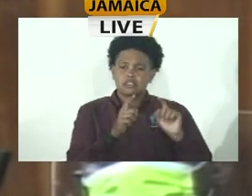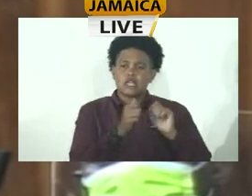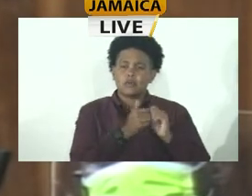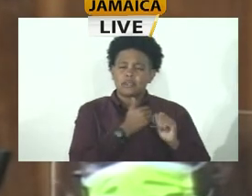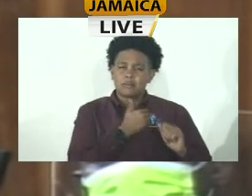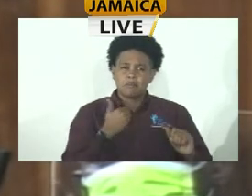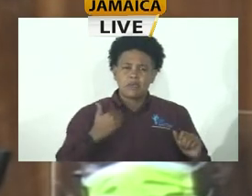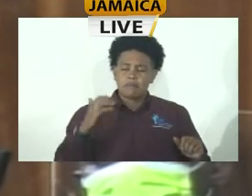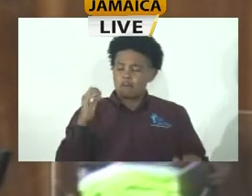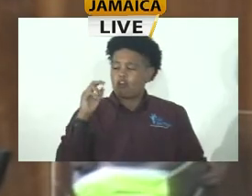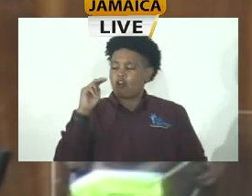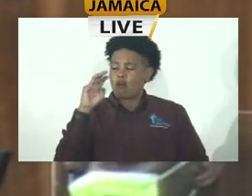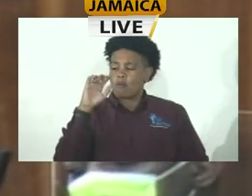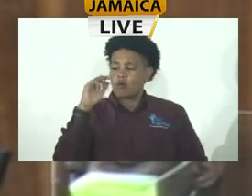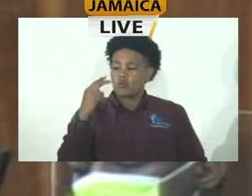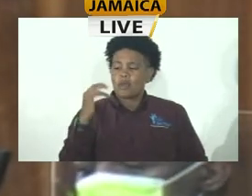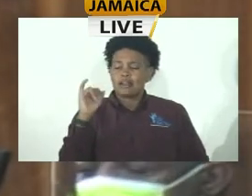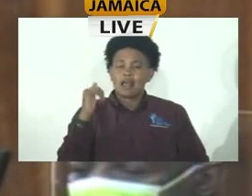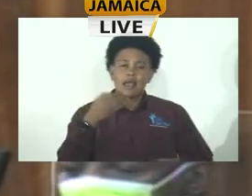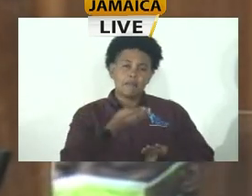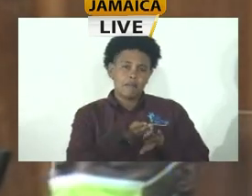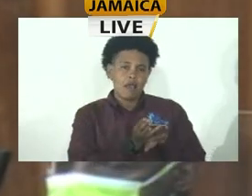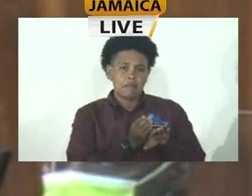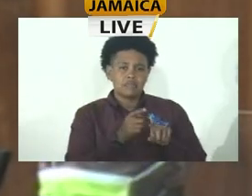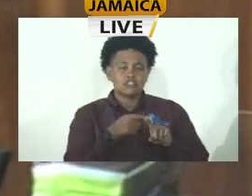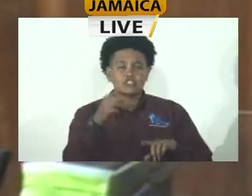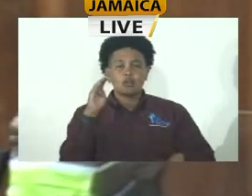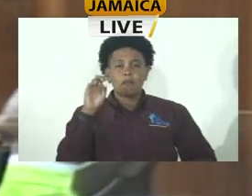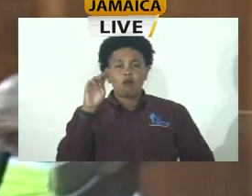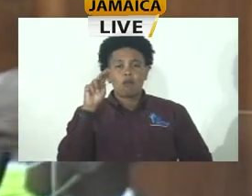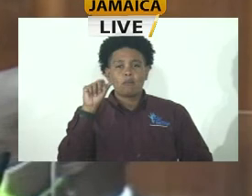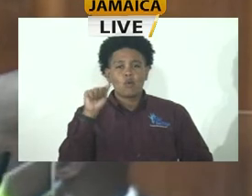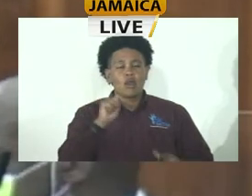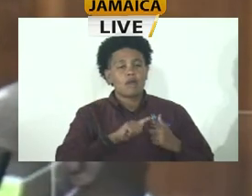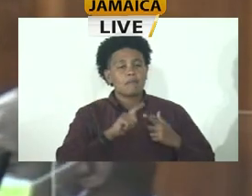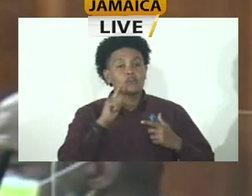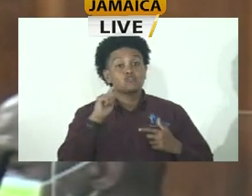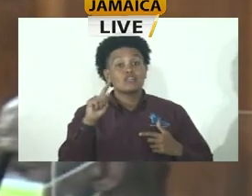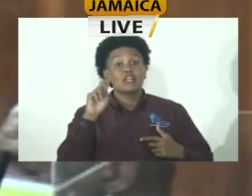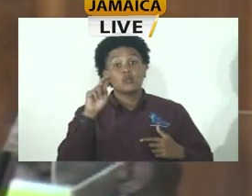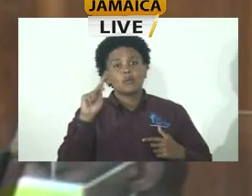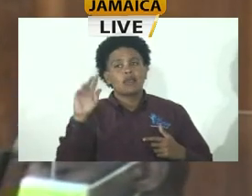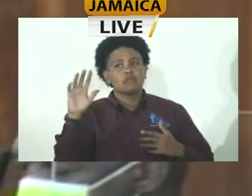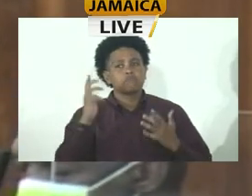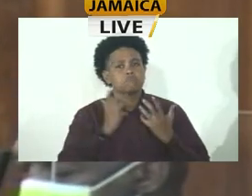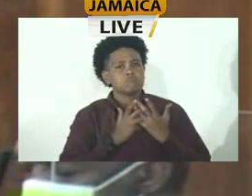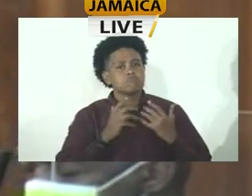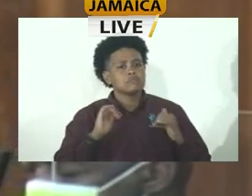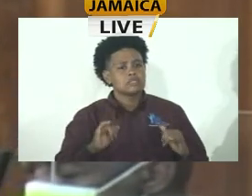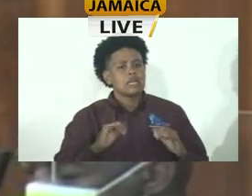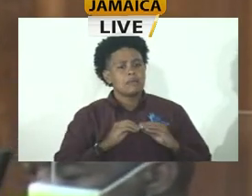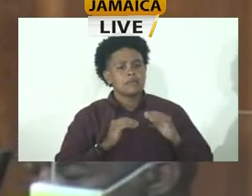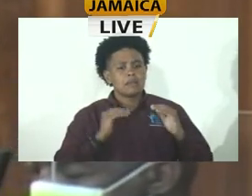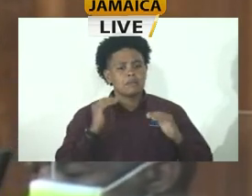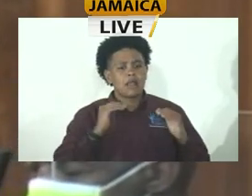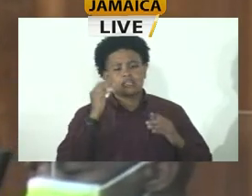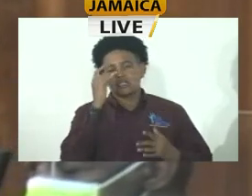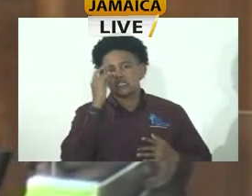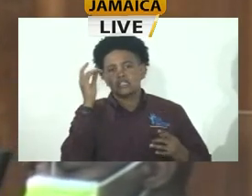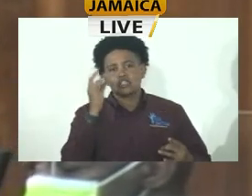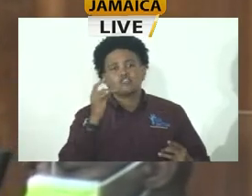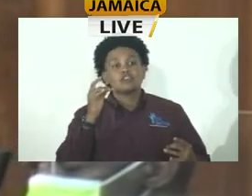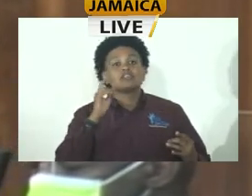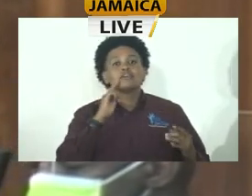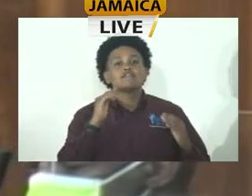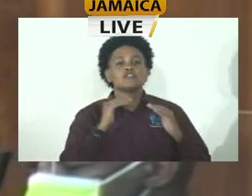commonwealth like barbados bermuda and the united kingdom in balancing the interests of